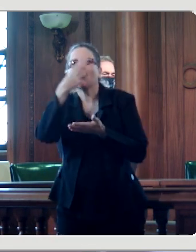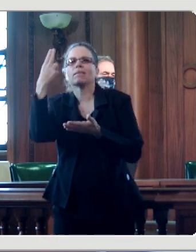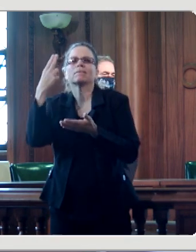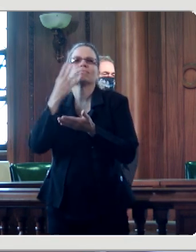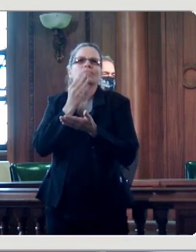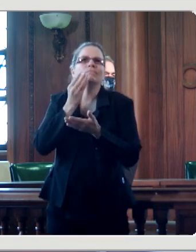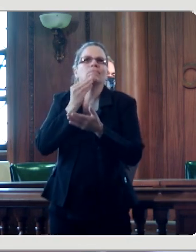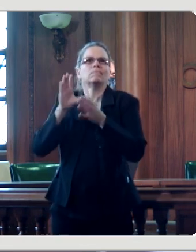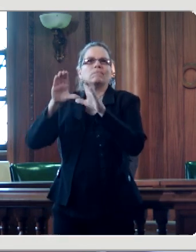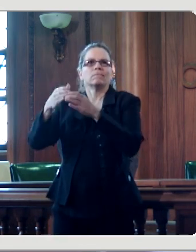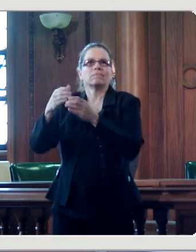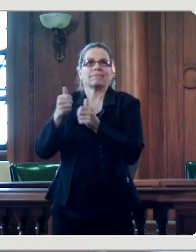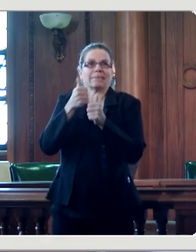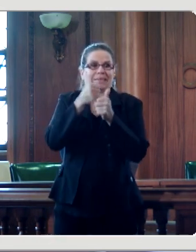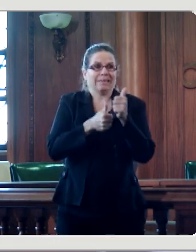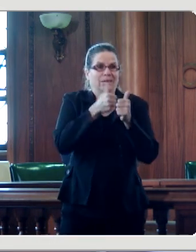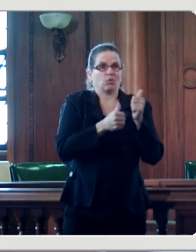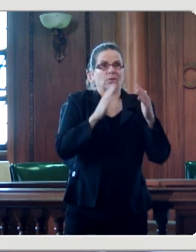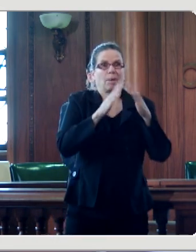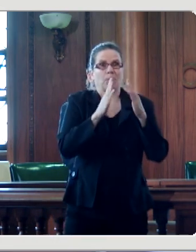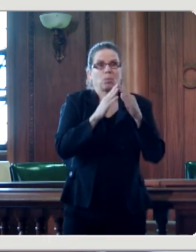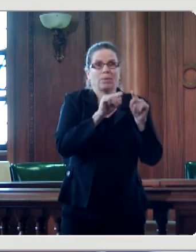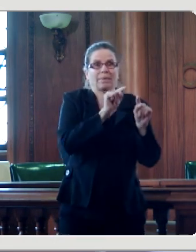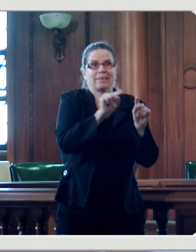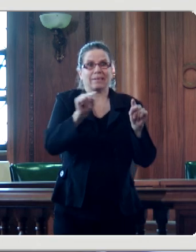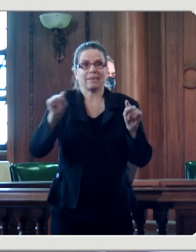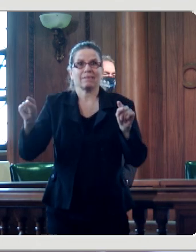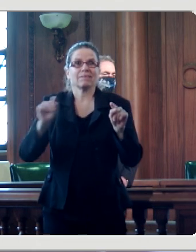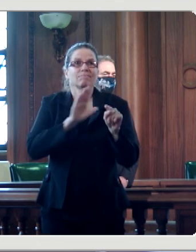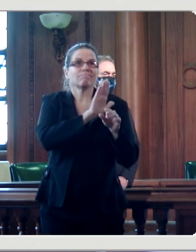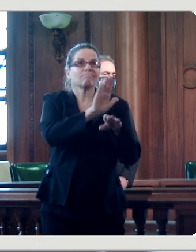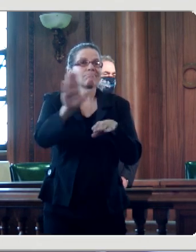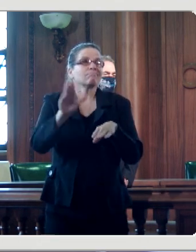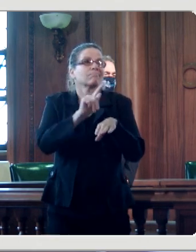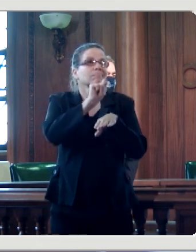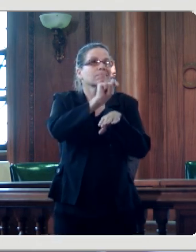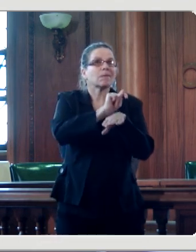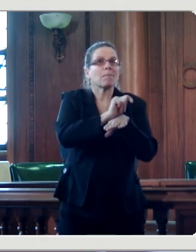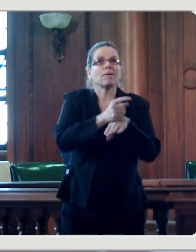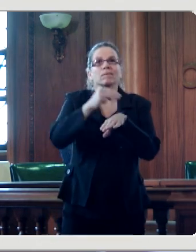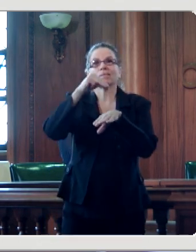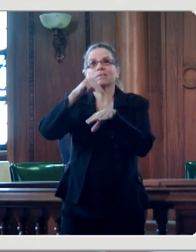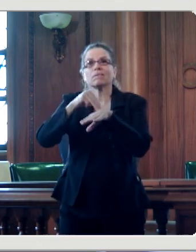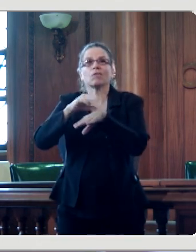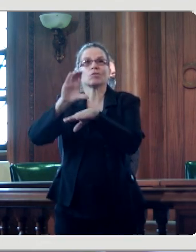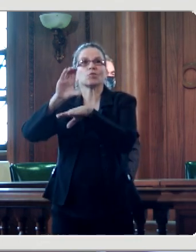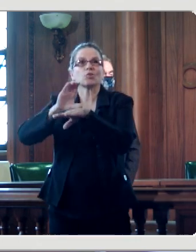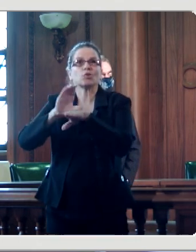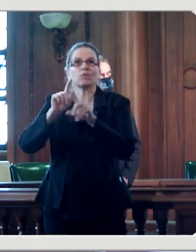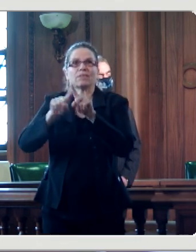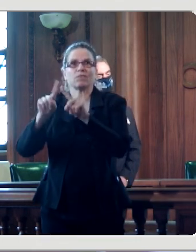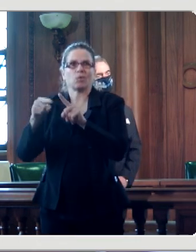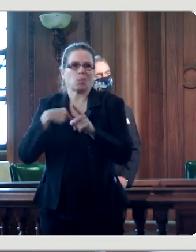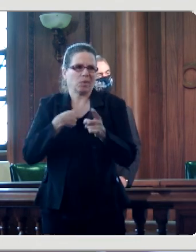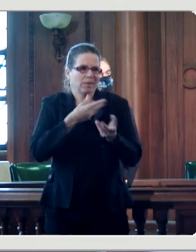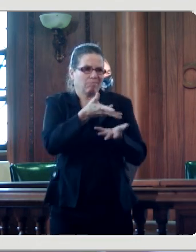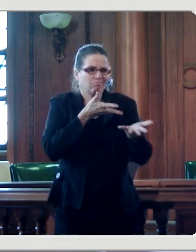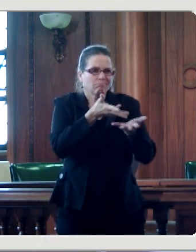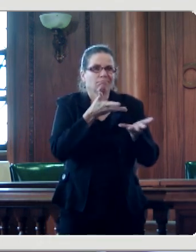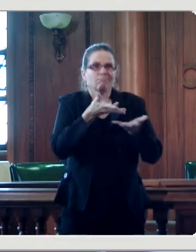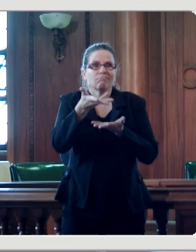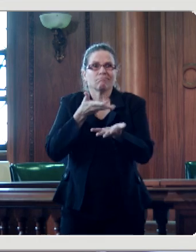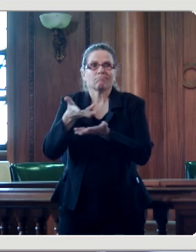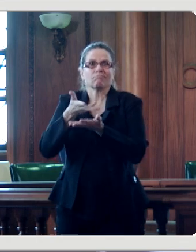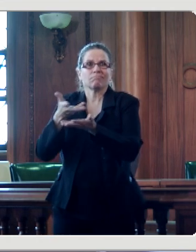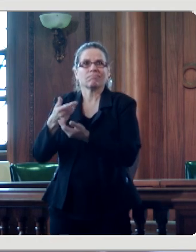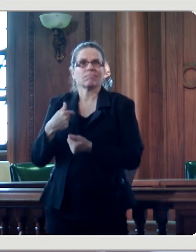faith community and houses of worship. And what we want to do is make sure that we are listening and hearing what those